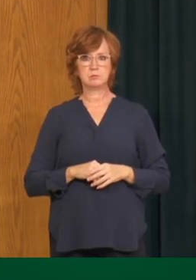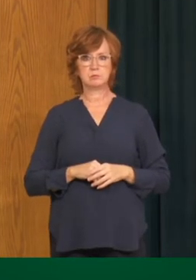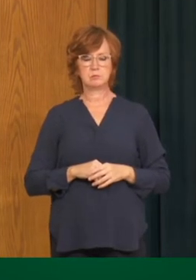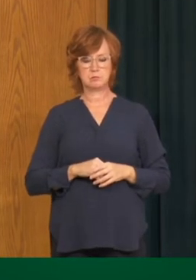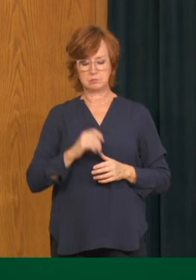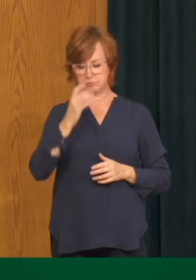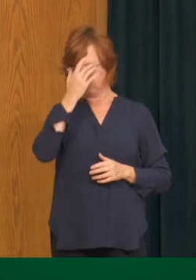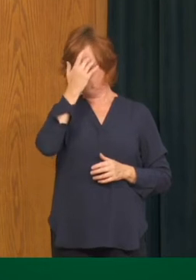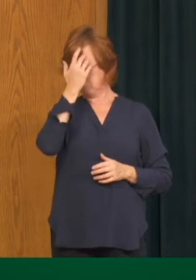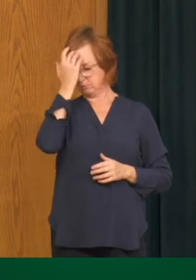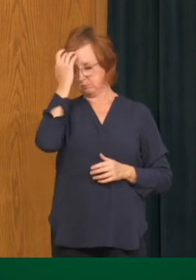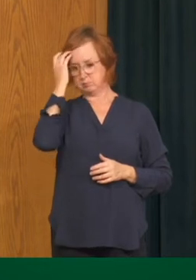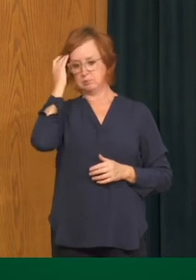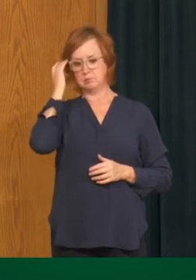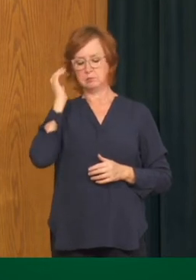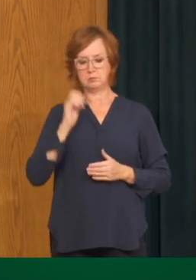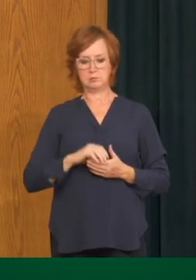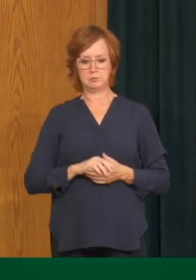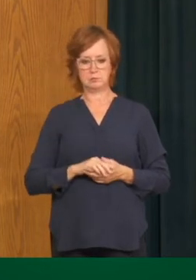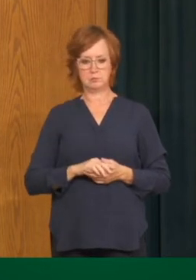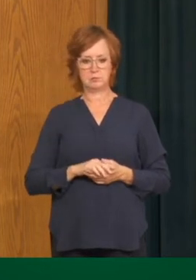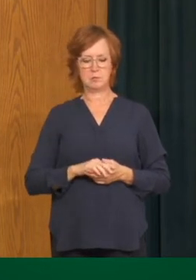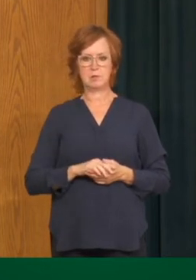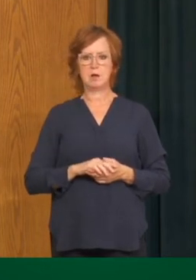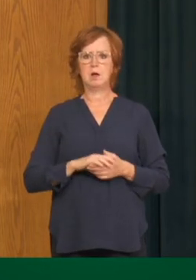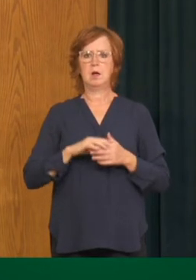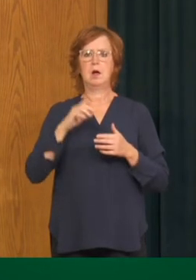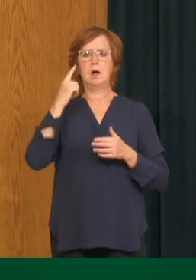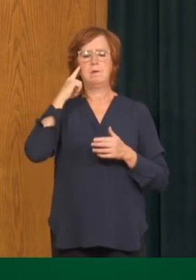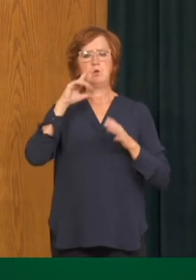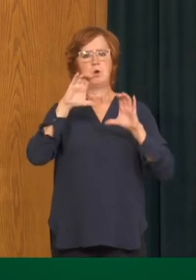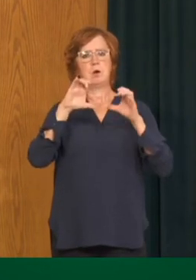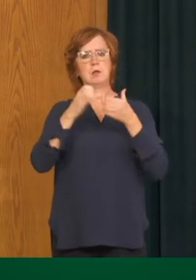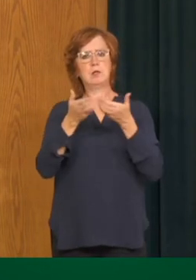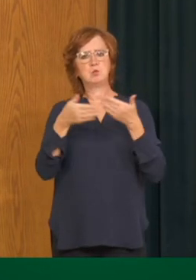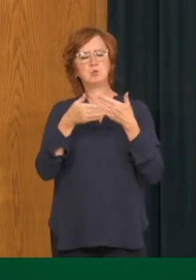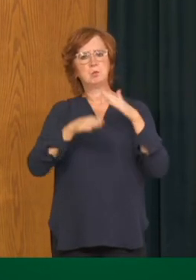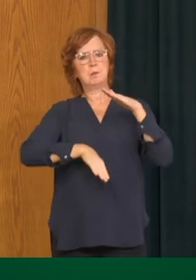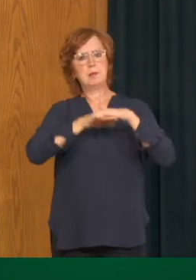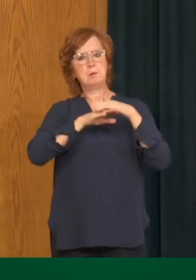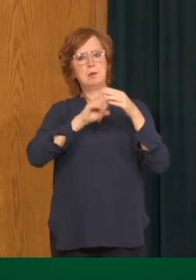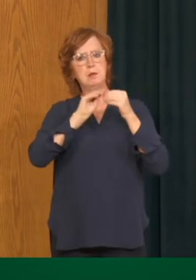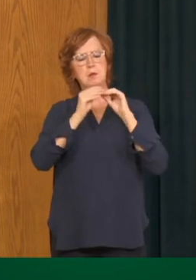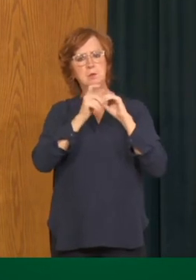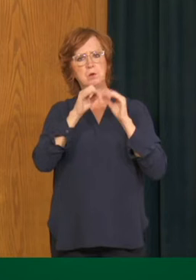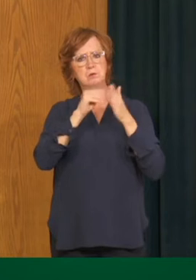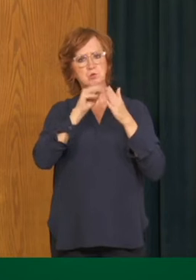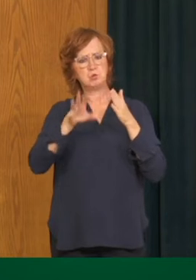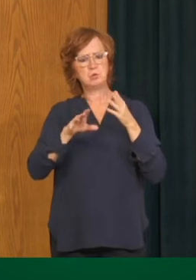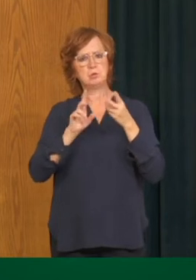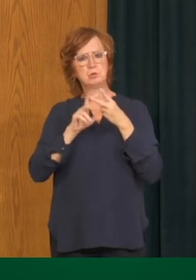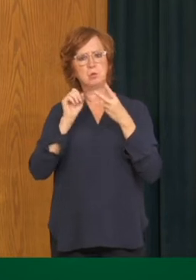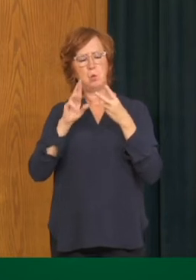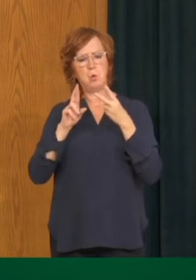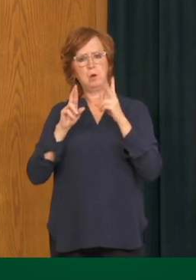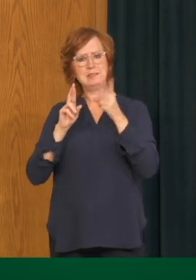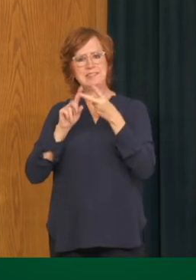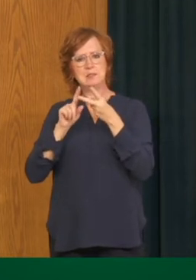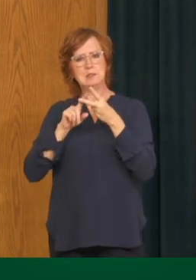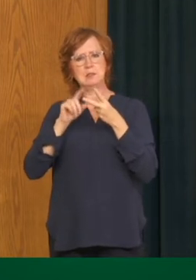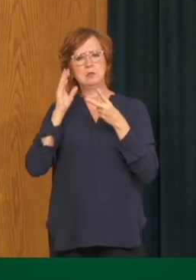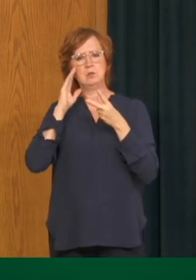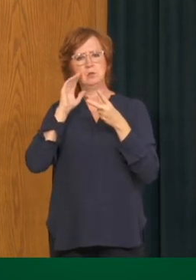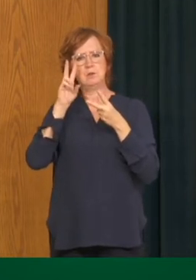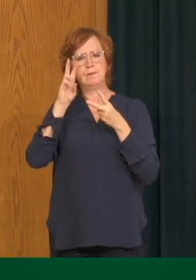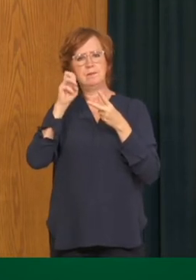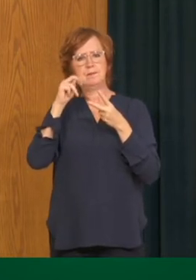government doing more to directly reduce class sizes or ensure better building ventilation? Two things that I'm